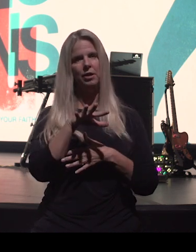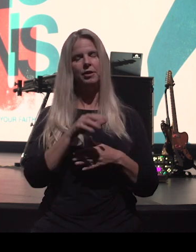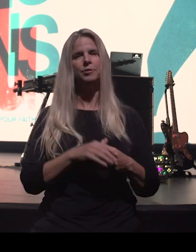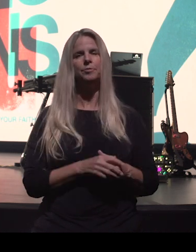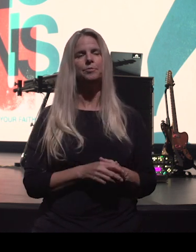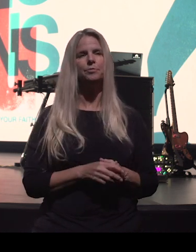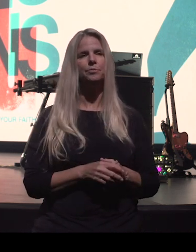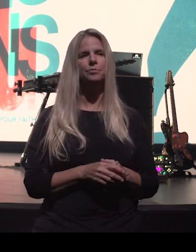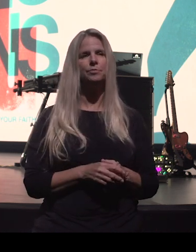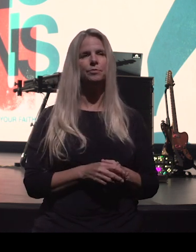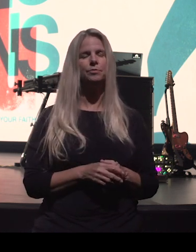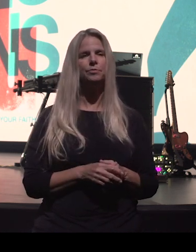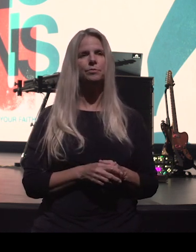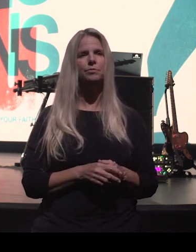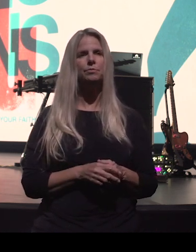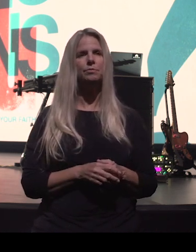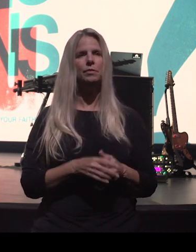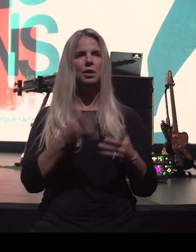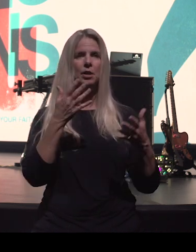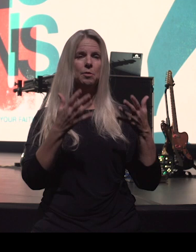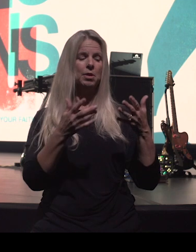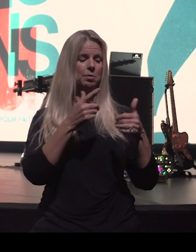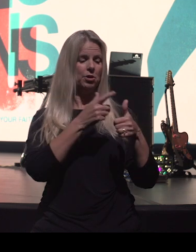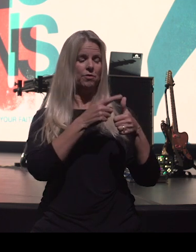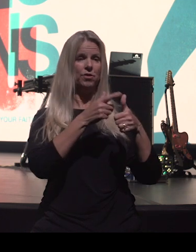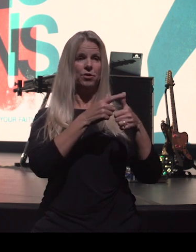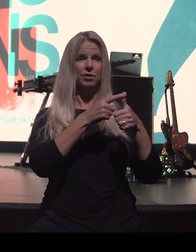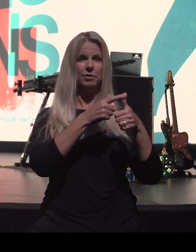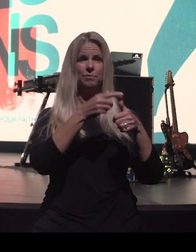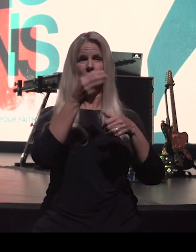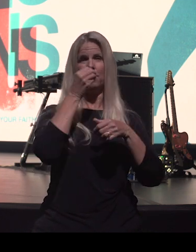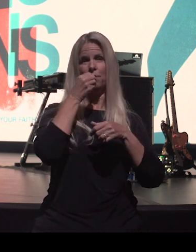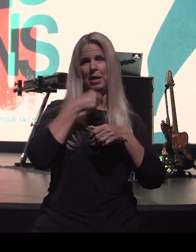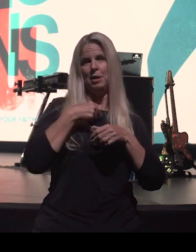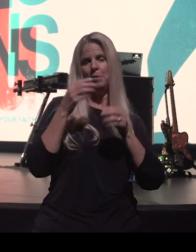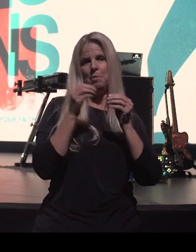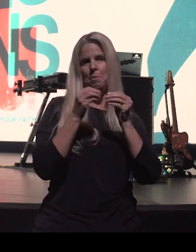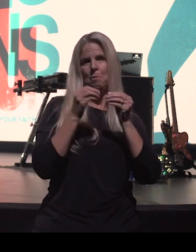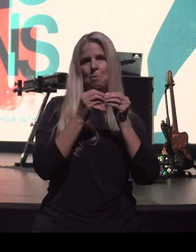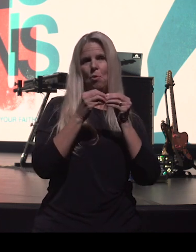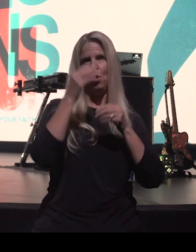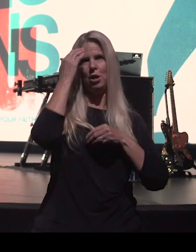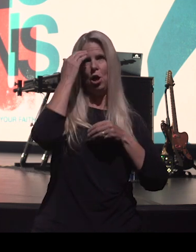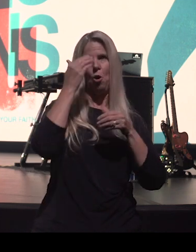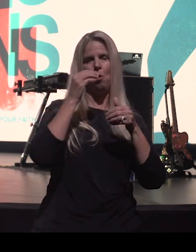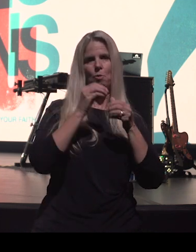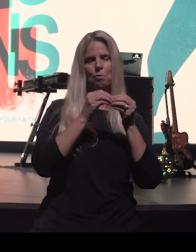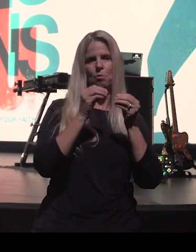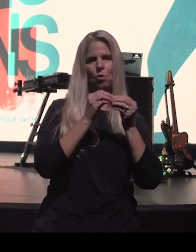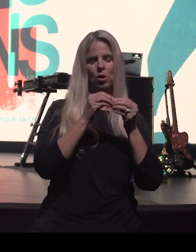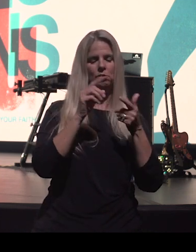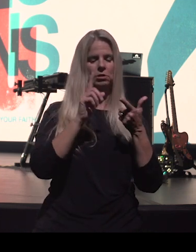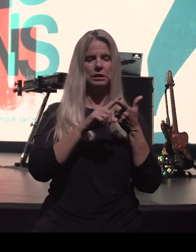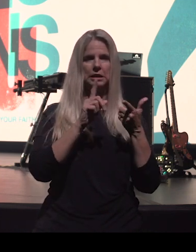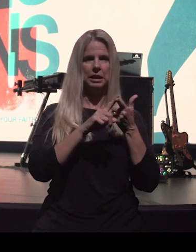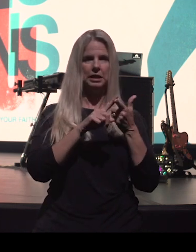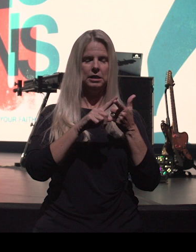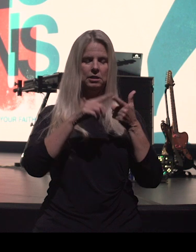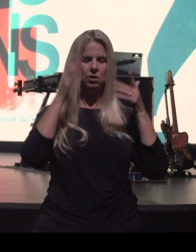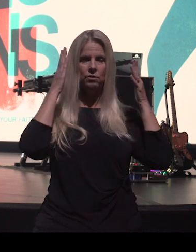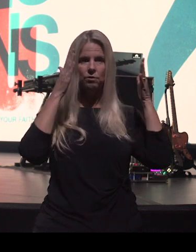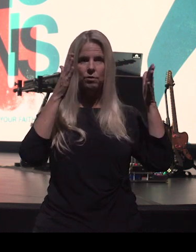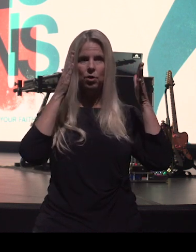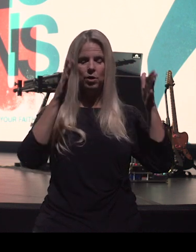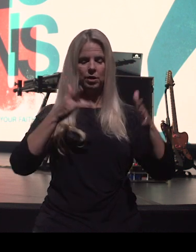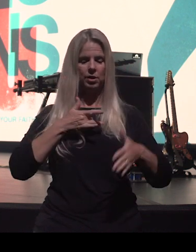you're the feed me more, got to know head knowledge. Maybe you're the feelings focused person. You're way listening to your heart way